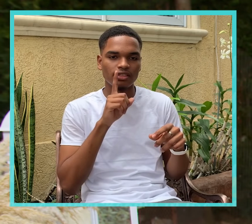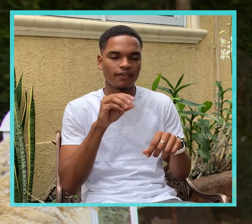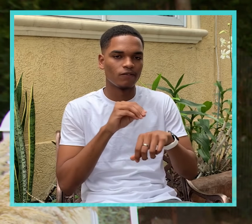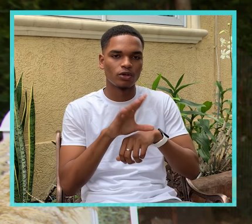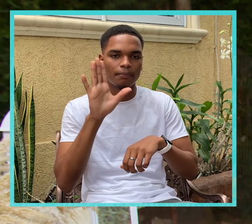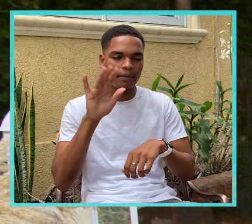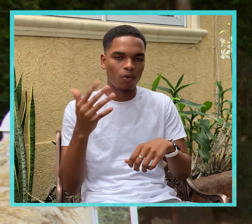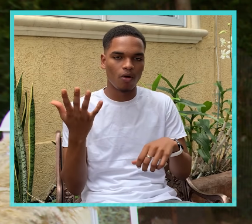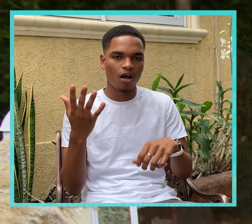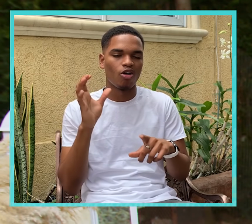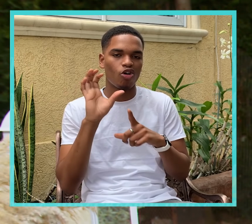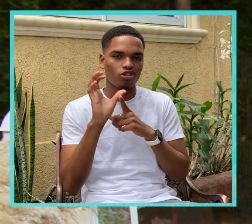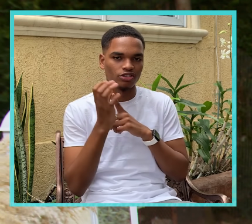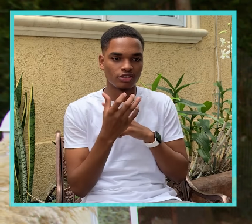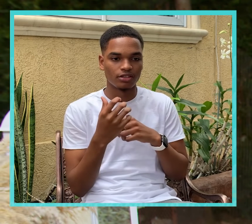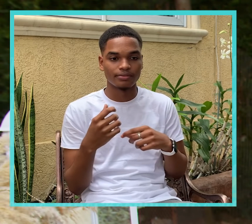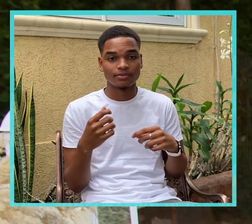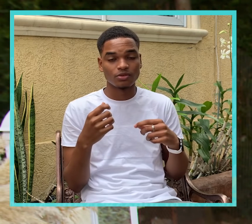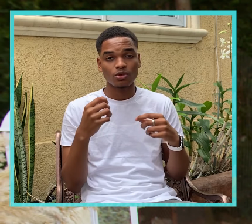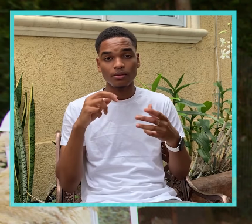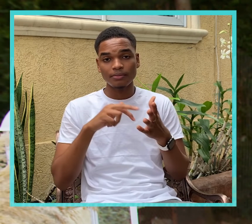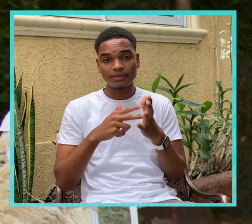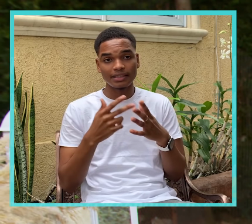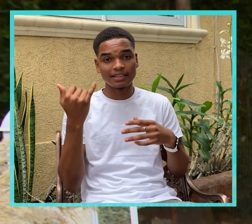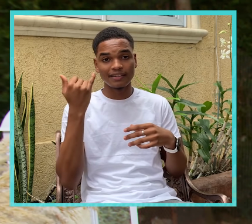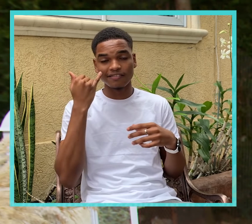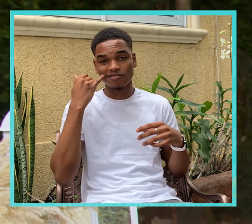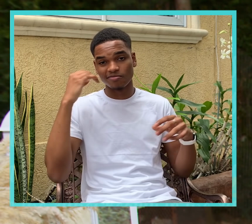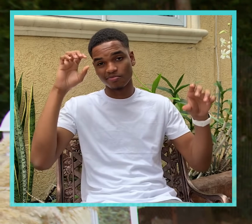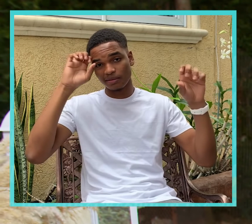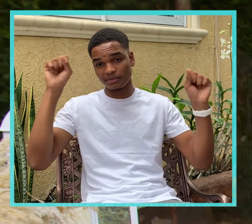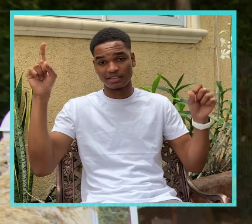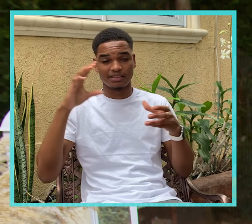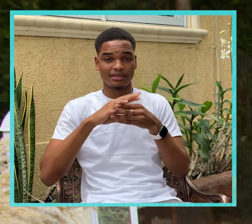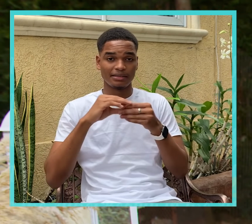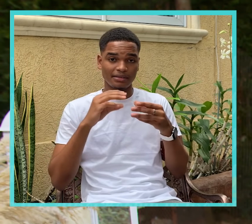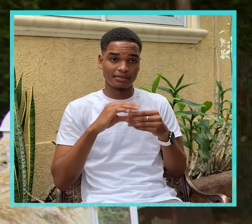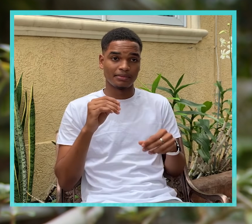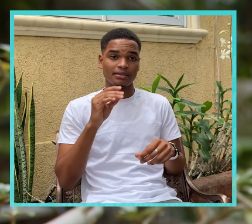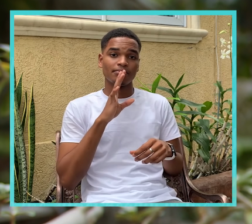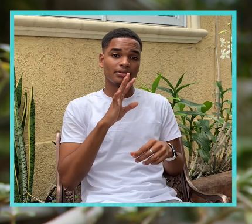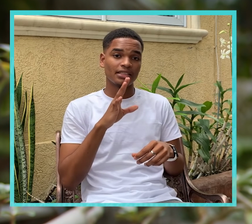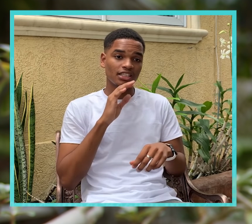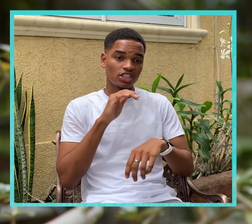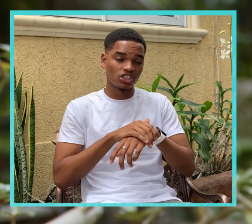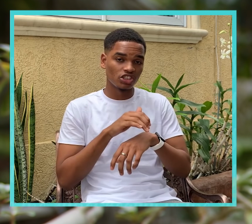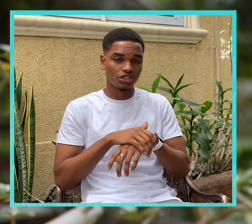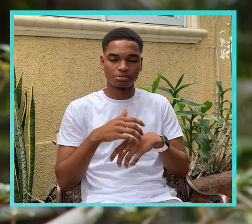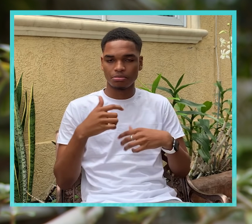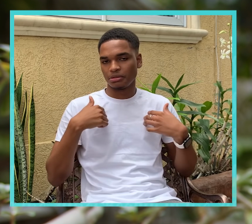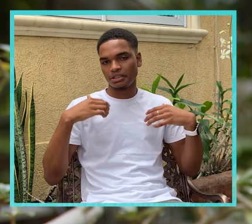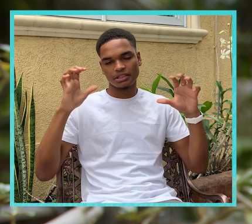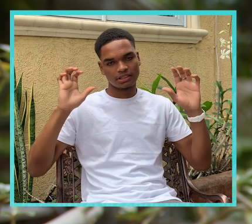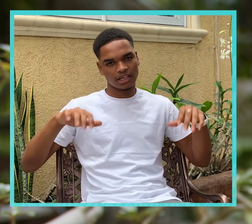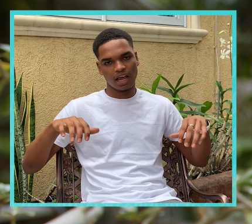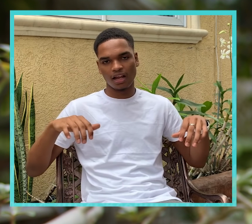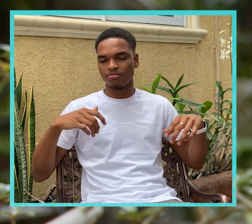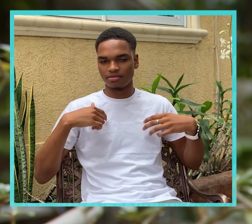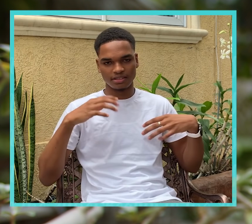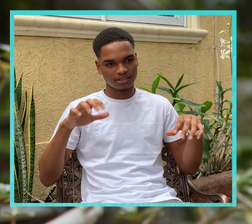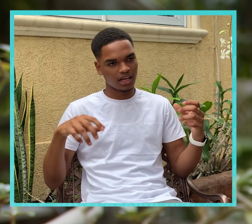Amazing. And if the prime minister is speaking English and I switch, I can do it. I switch.